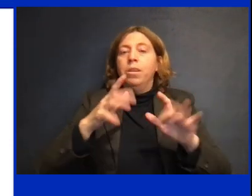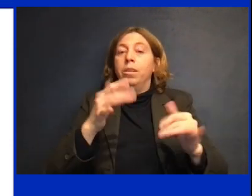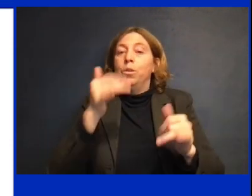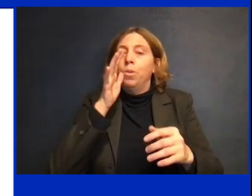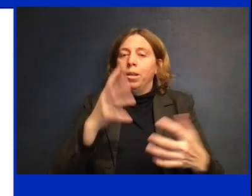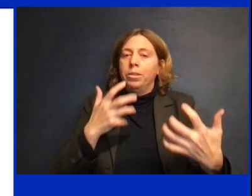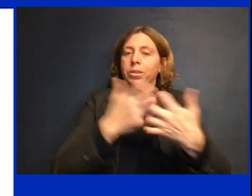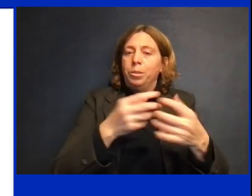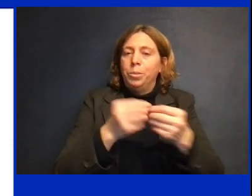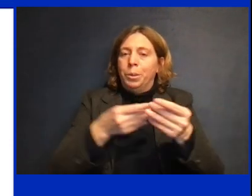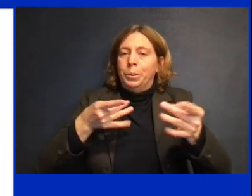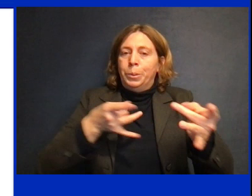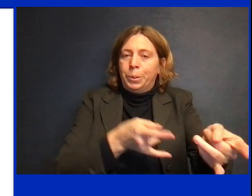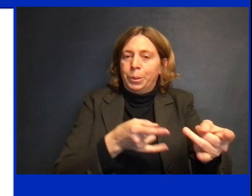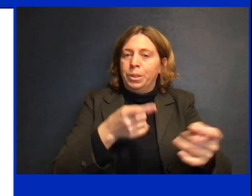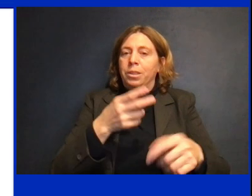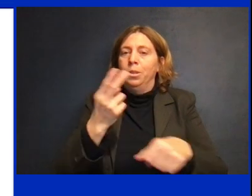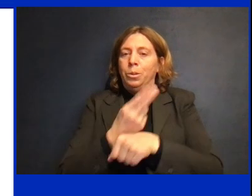facility.